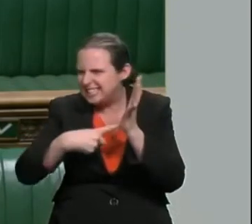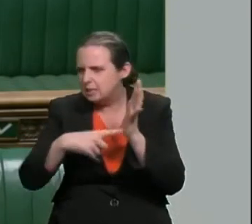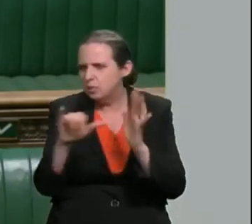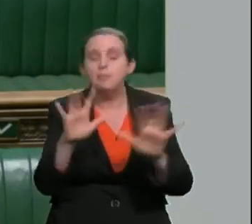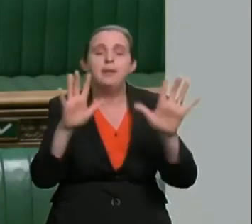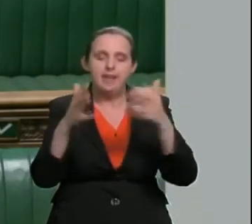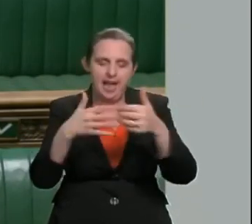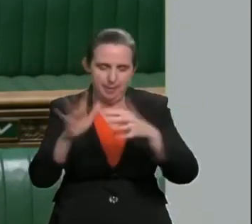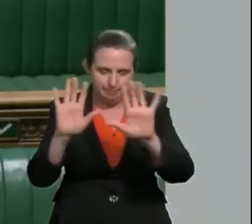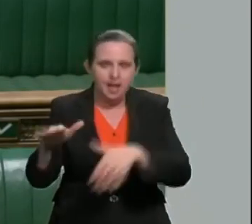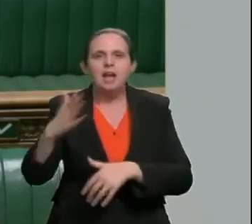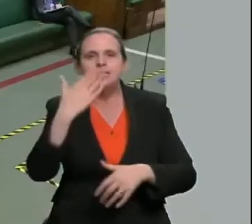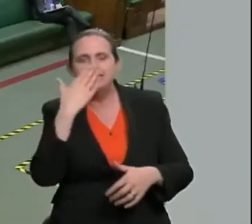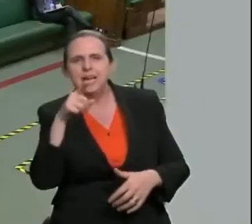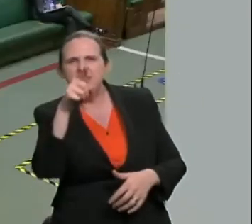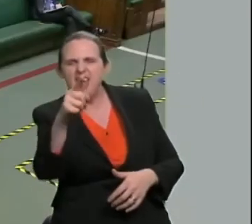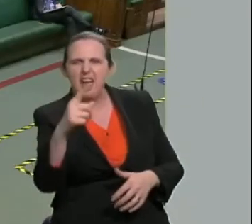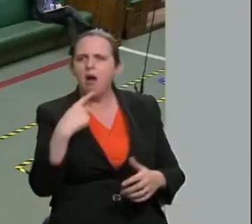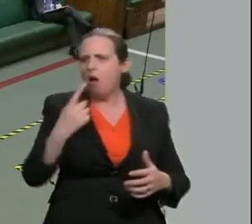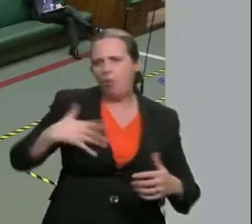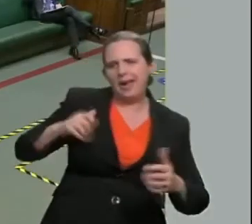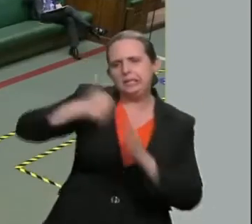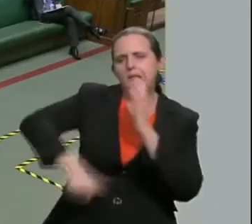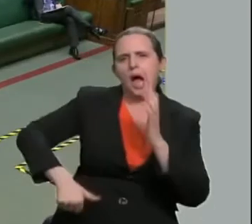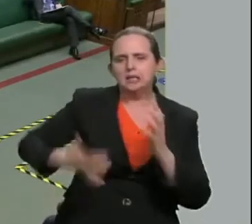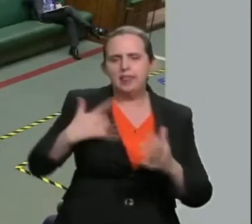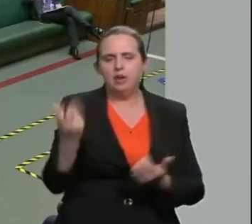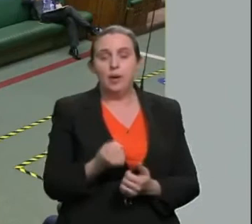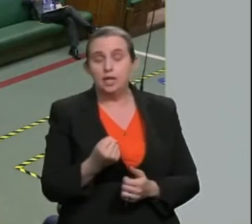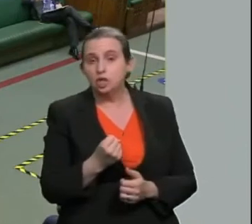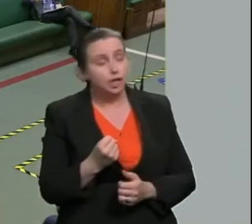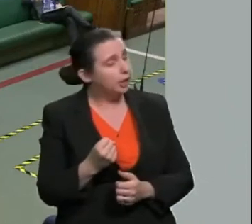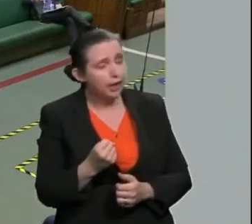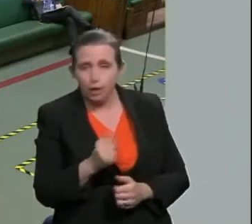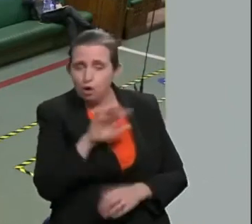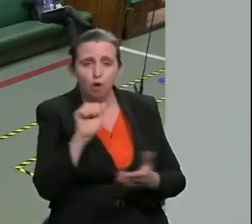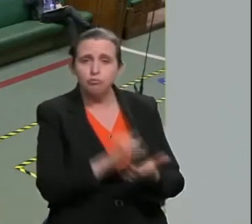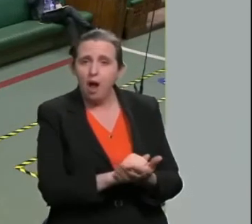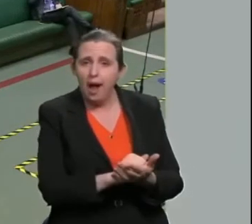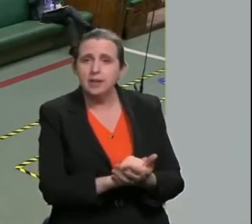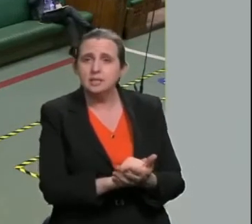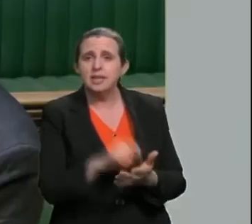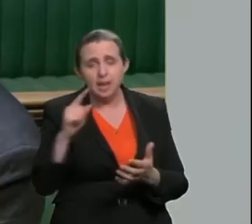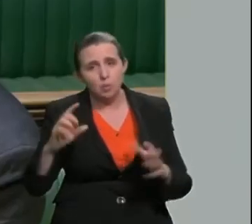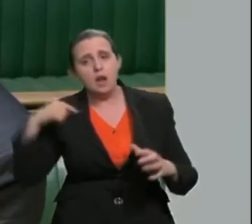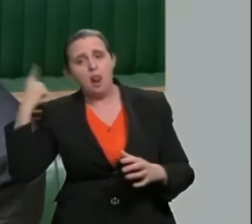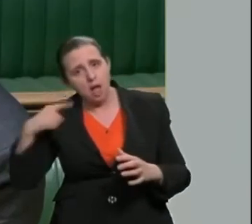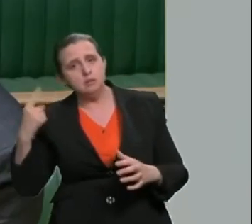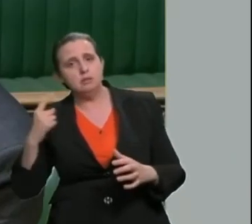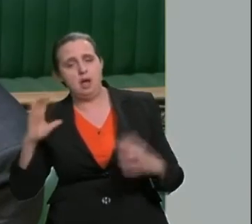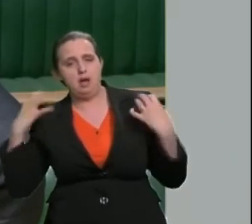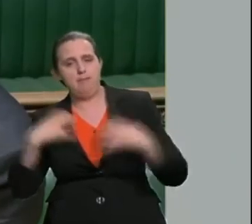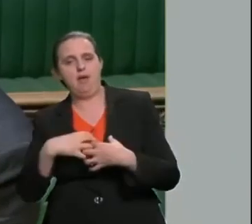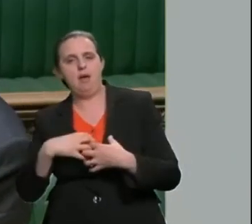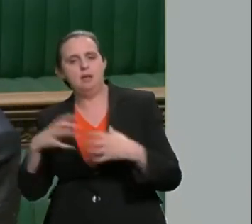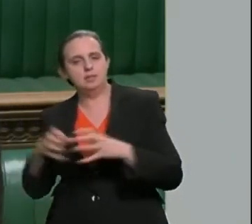pioneered the living wage. I don't think that's right, Mr. Speaker. I seem to remember that it was a certain mayoralty in London that